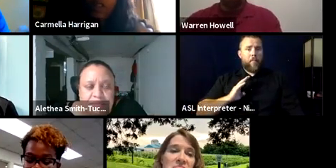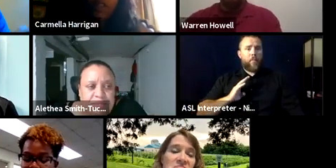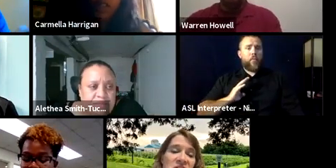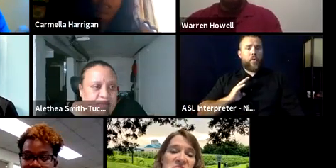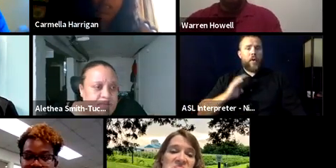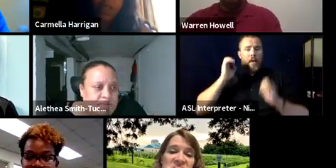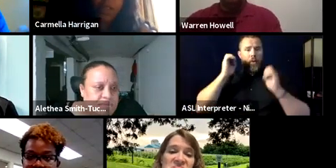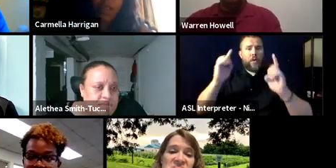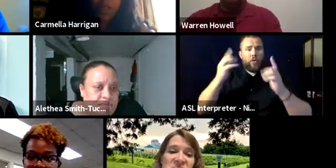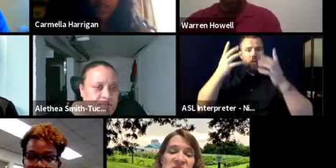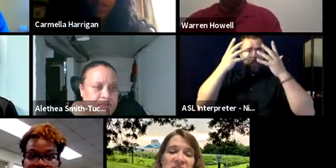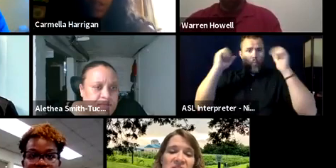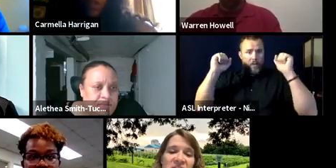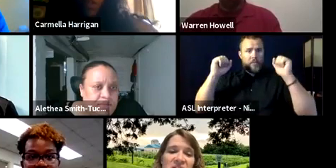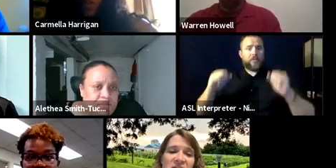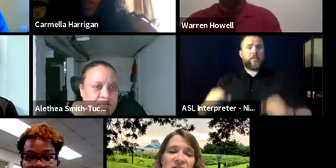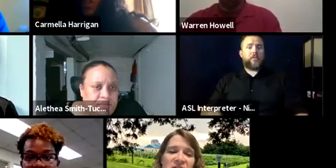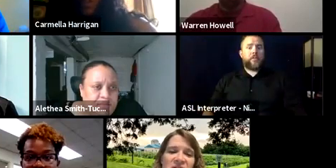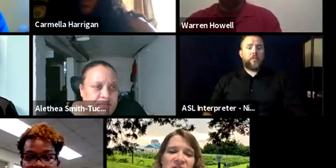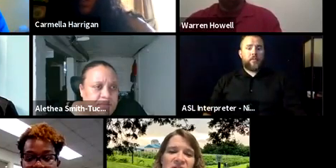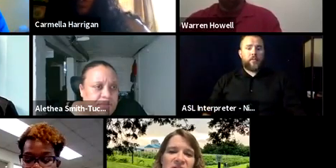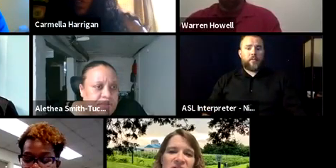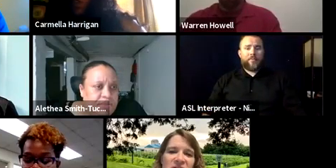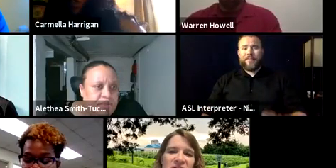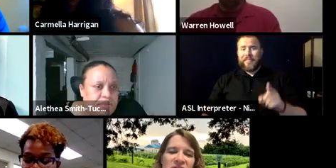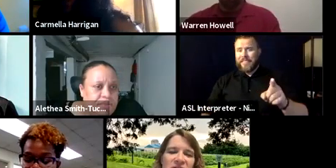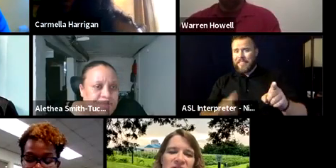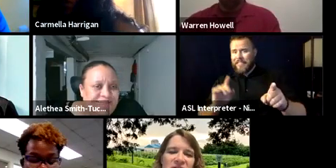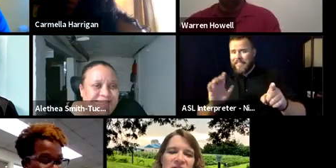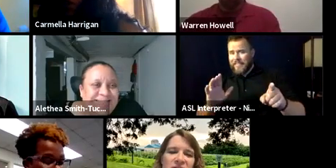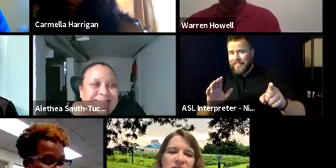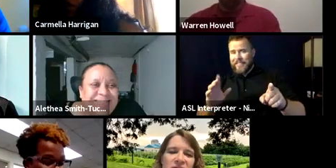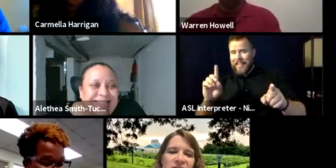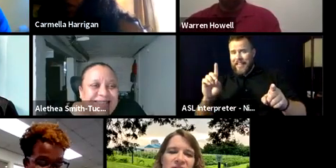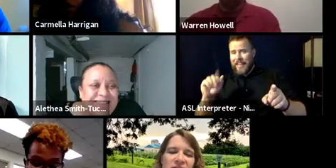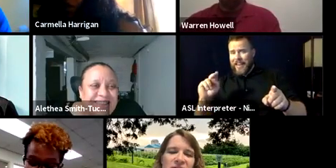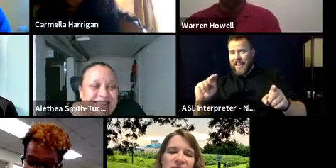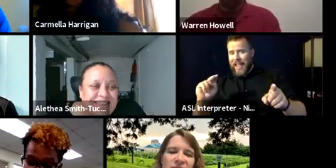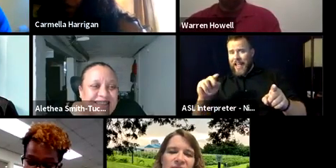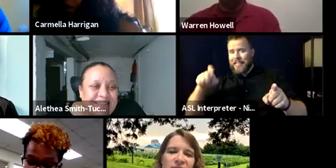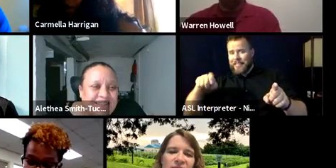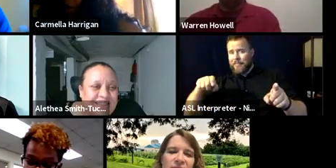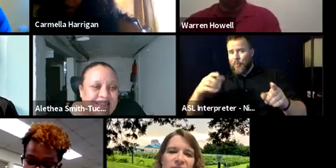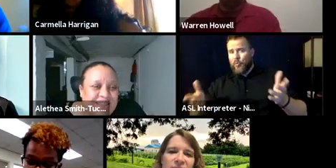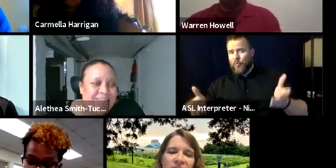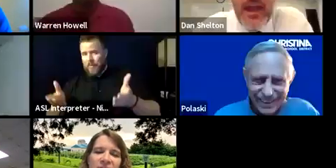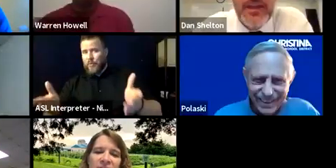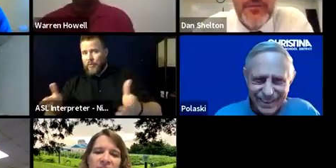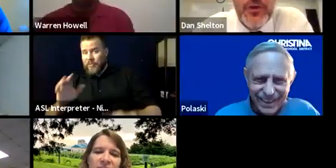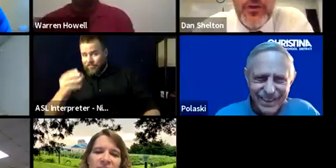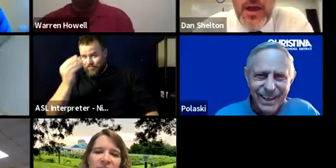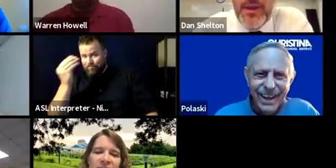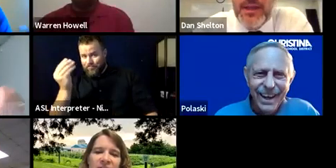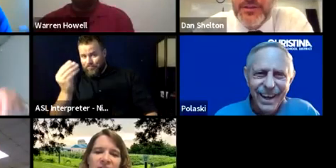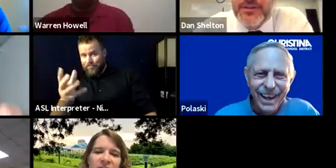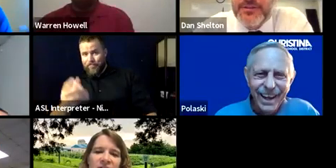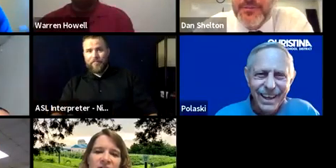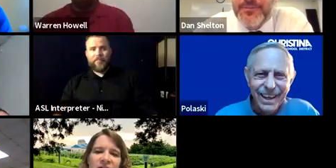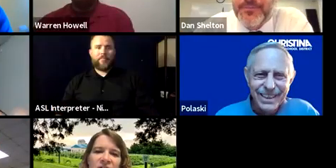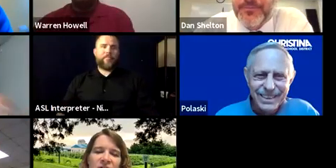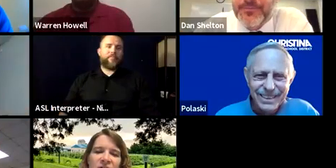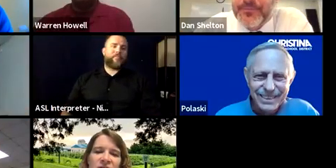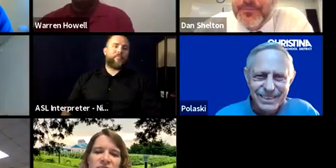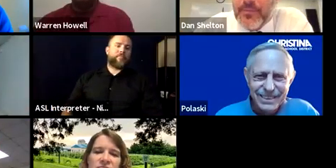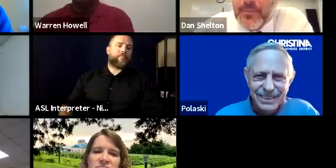All right. Keely, actually, Dan's supposed to be doing that right now, so, but that's okay. Are there any further